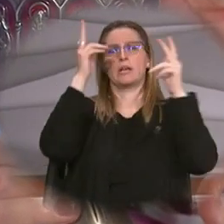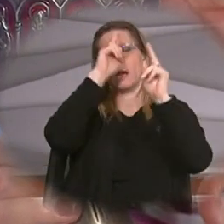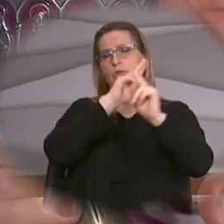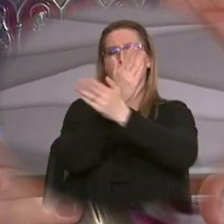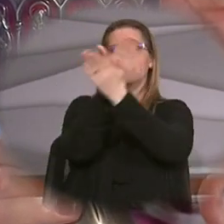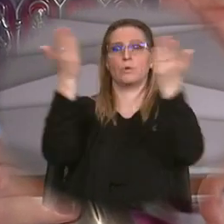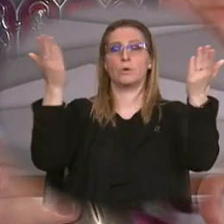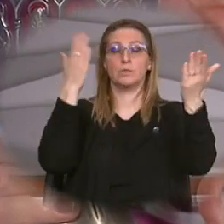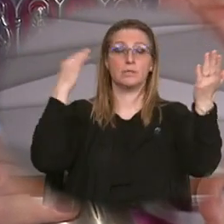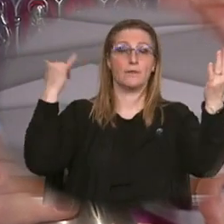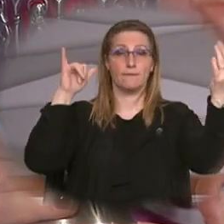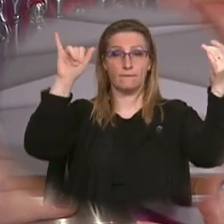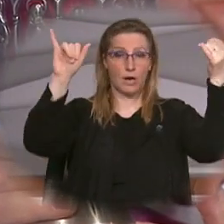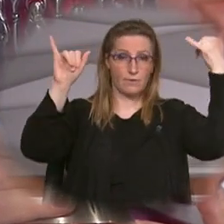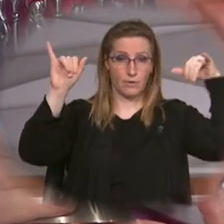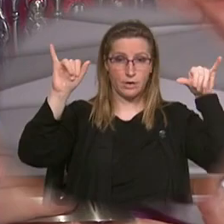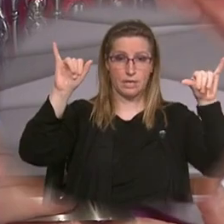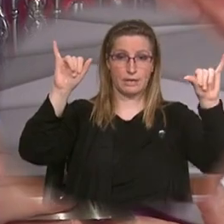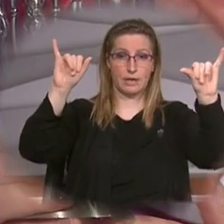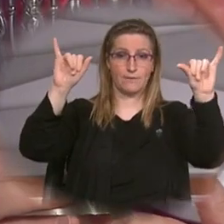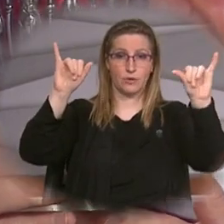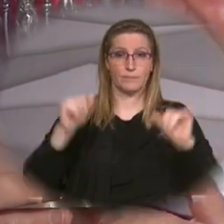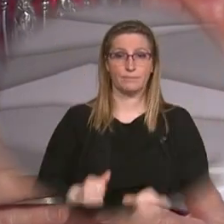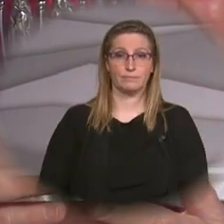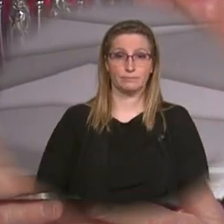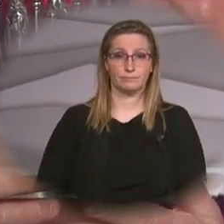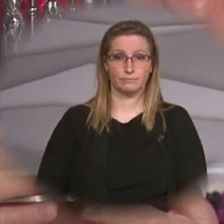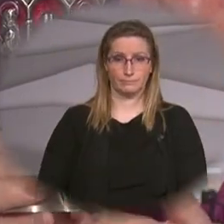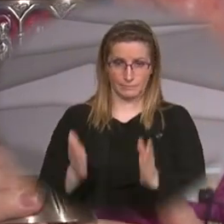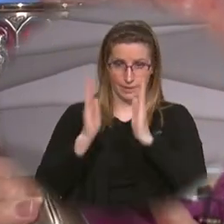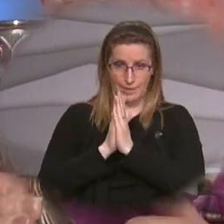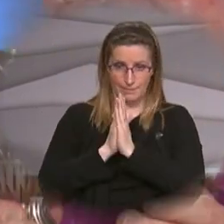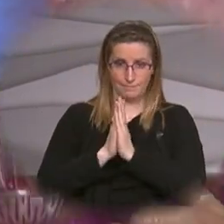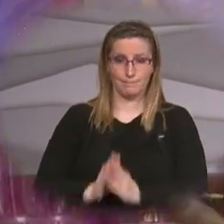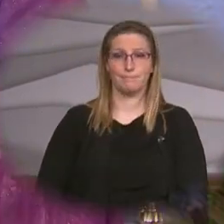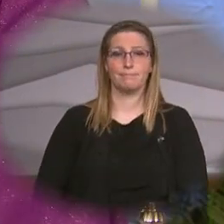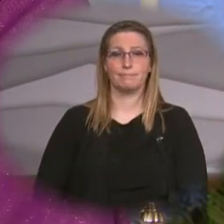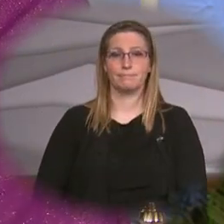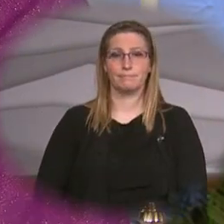glory and honor is yours, forever and ever. Amen.